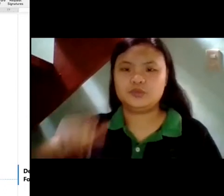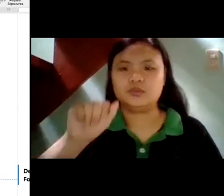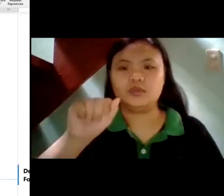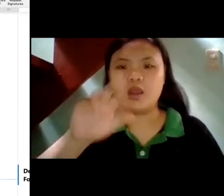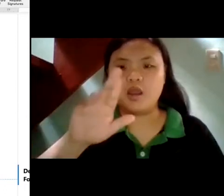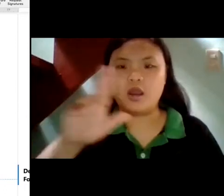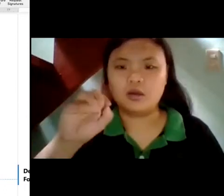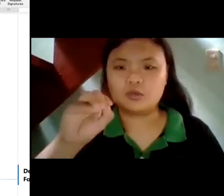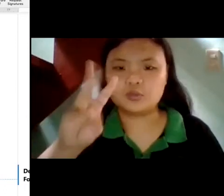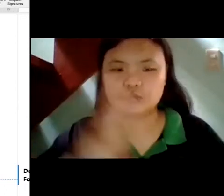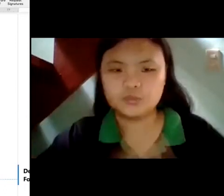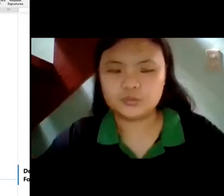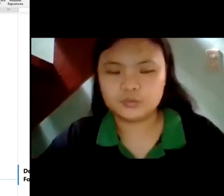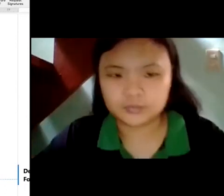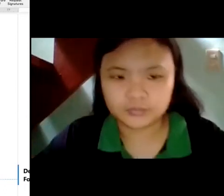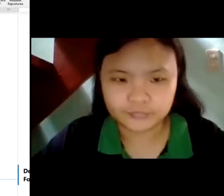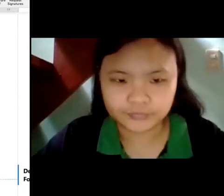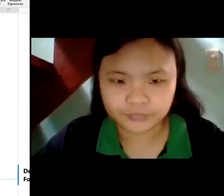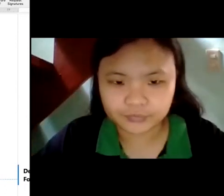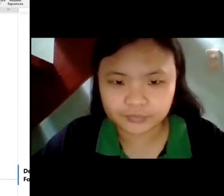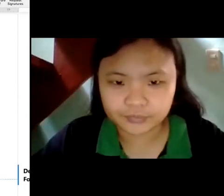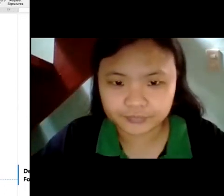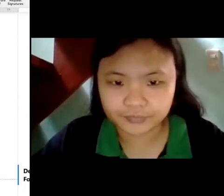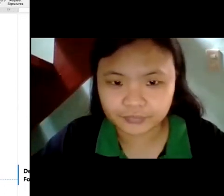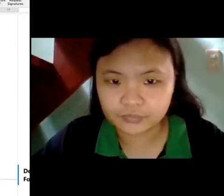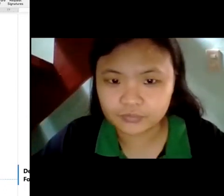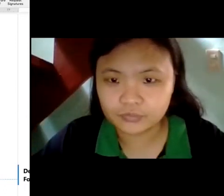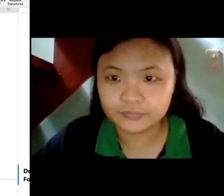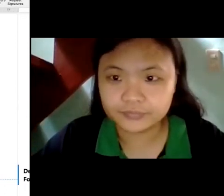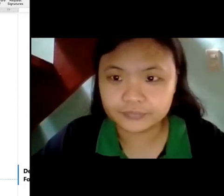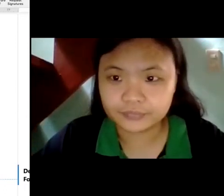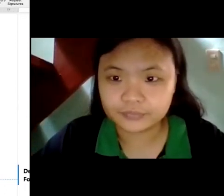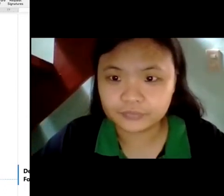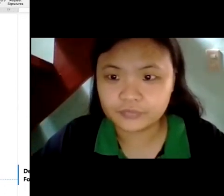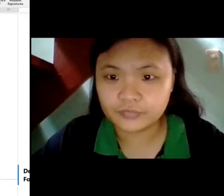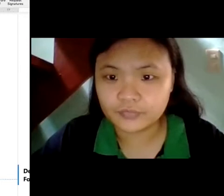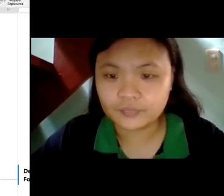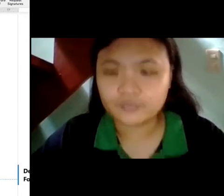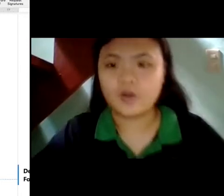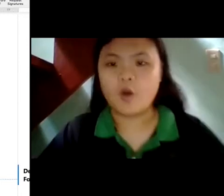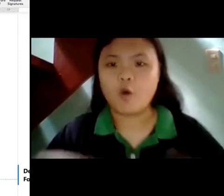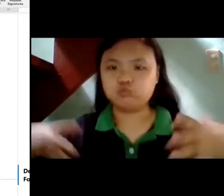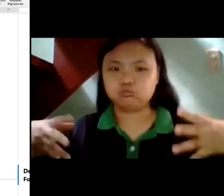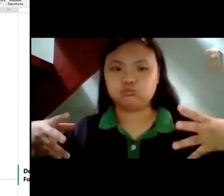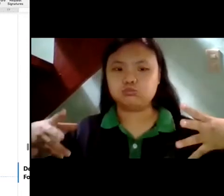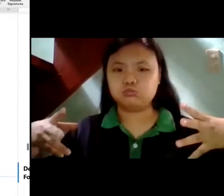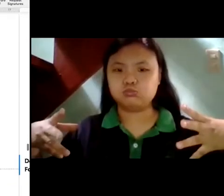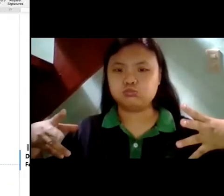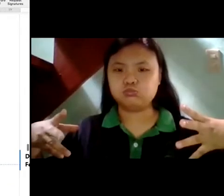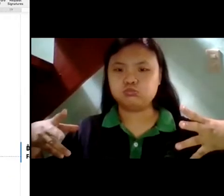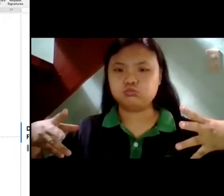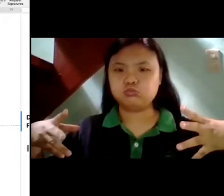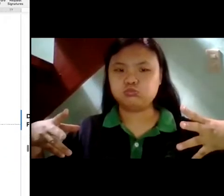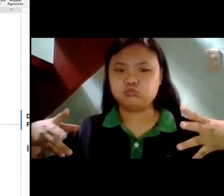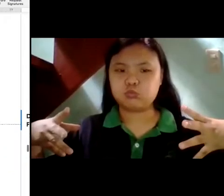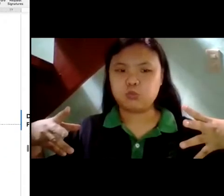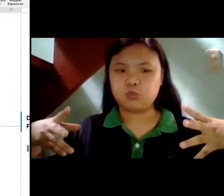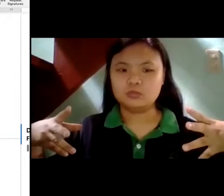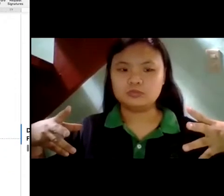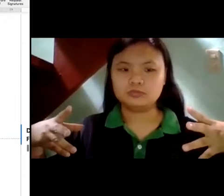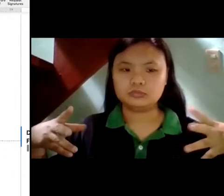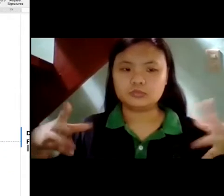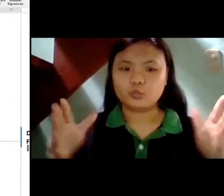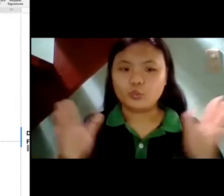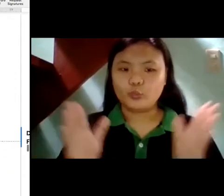It's not actually going down, it's already down, and it's going to be a smaller movement. So we Okay. have